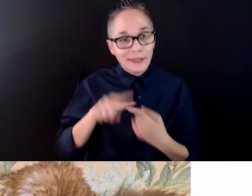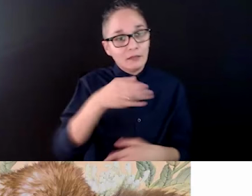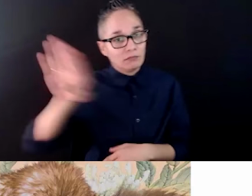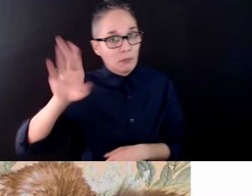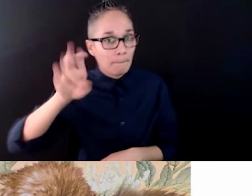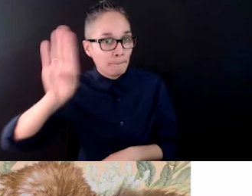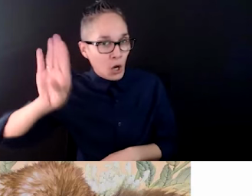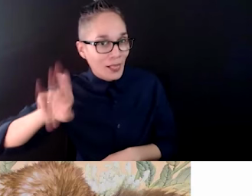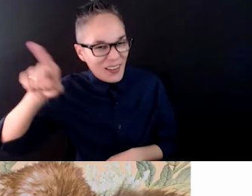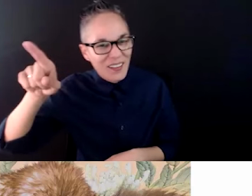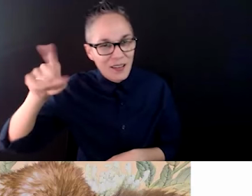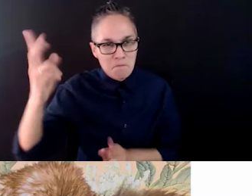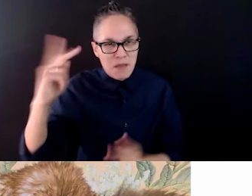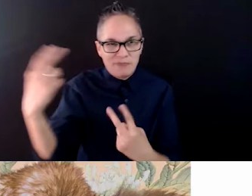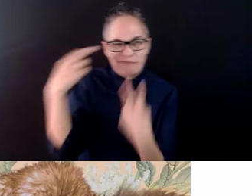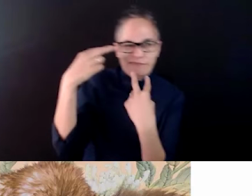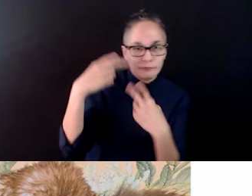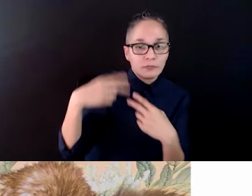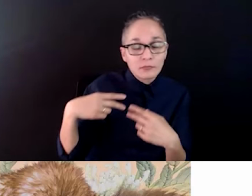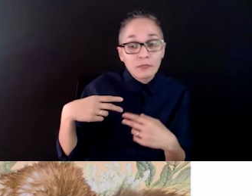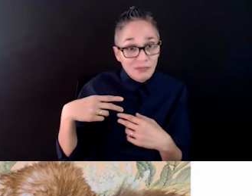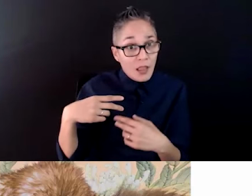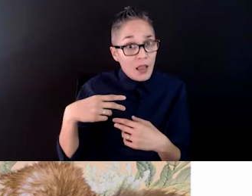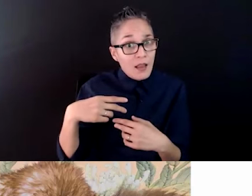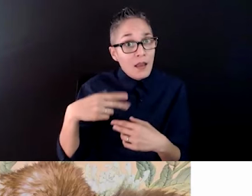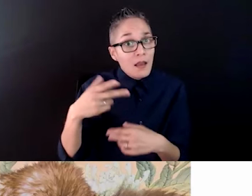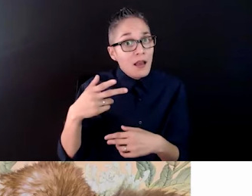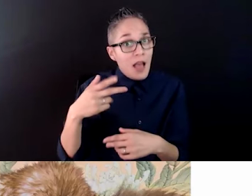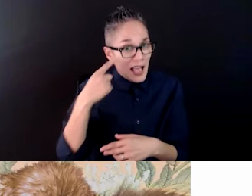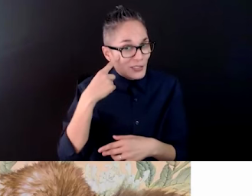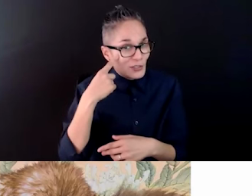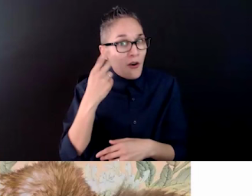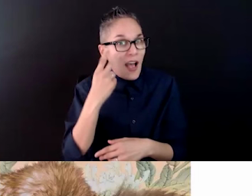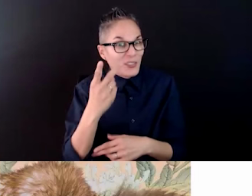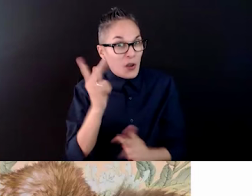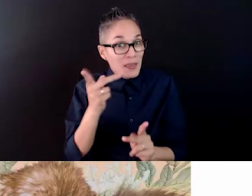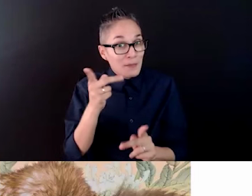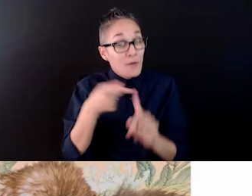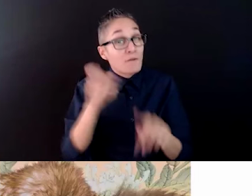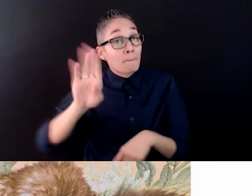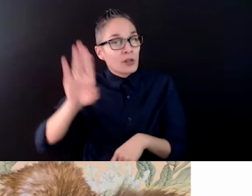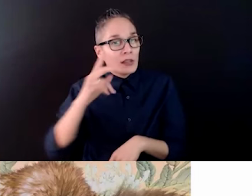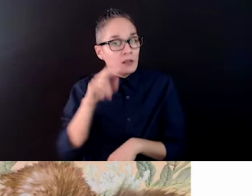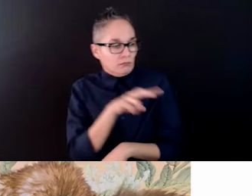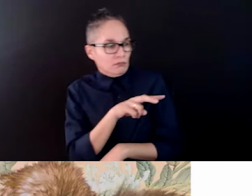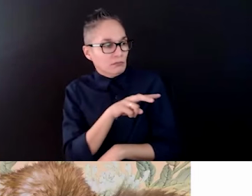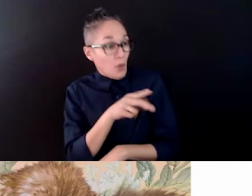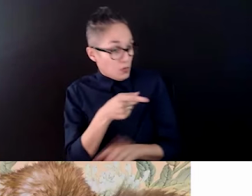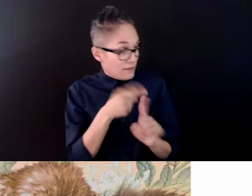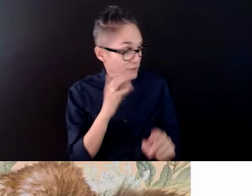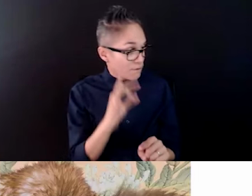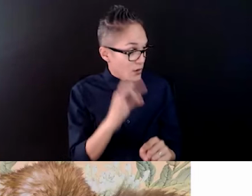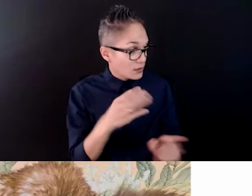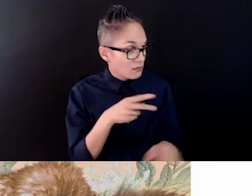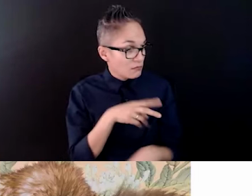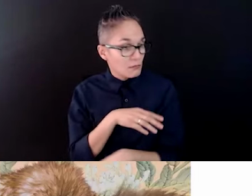Mecca, I actually had people box me out of conversations when they found out they had nothing to say, or turn on their heel and walk away from my wife when they found out that she stayed at